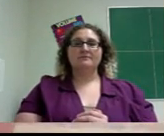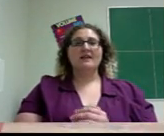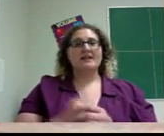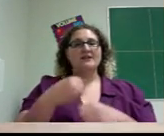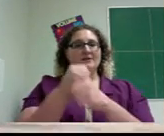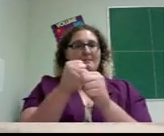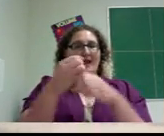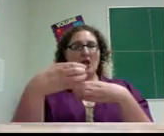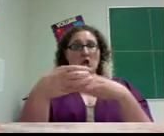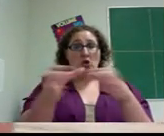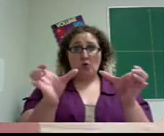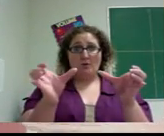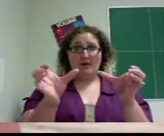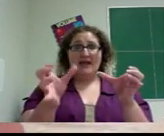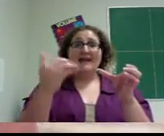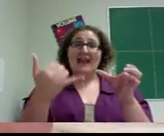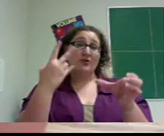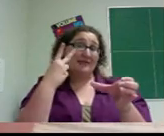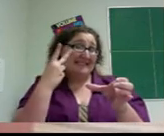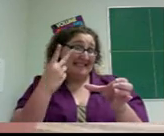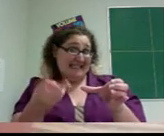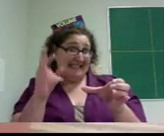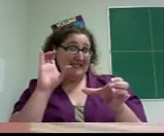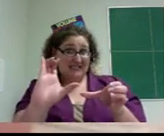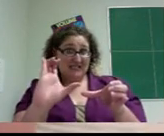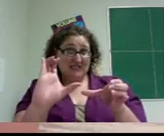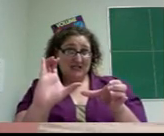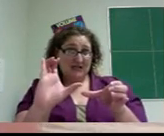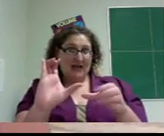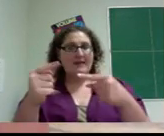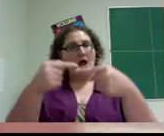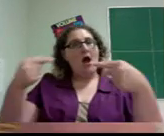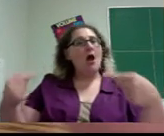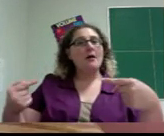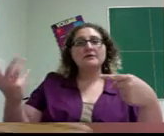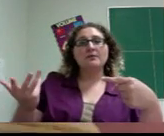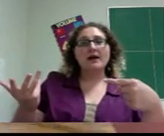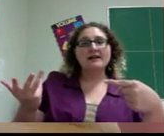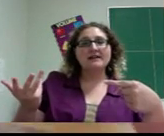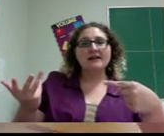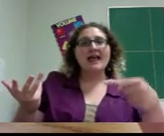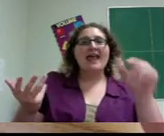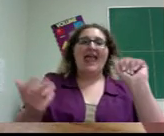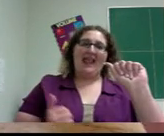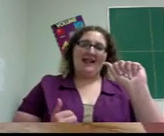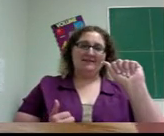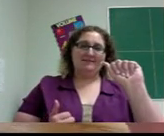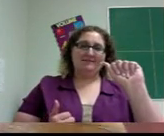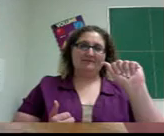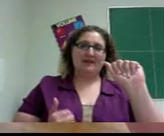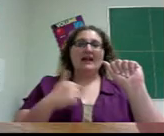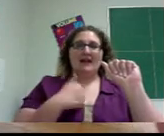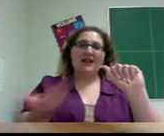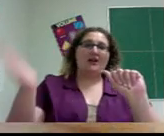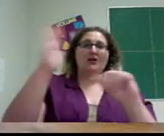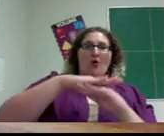it starts making the cube. Now right there is C, and opposite of that would be the